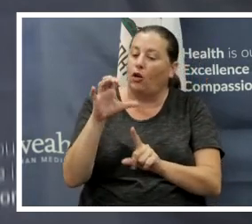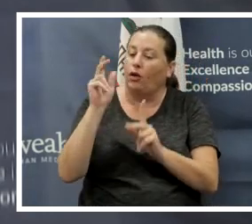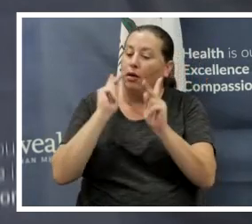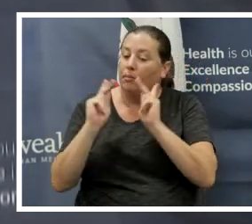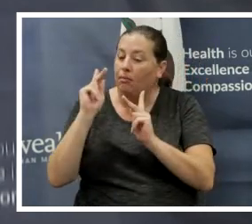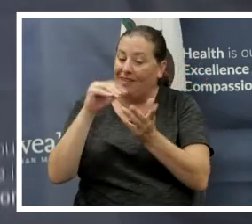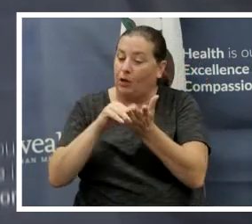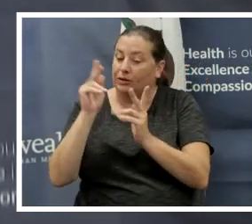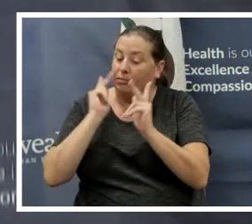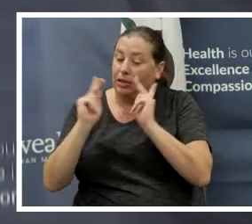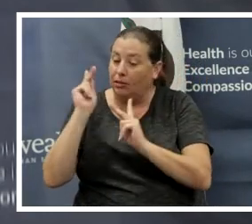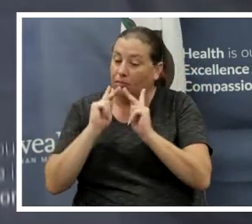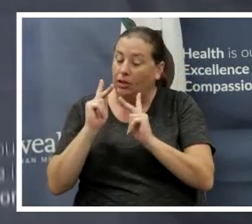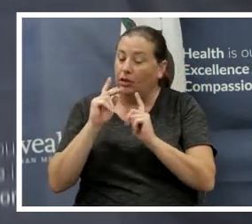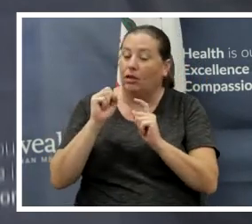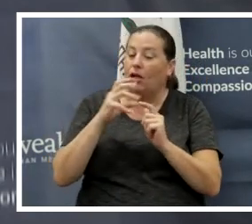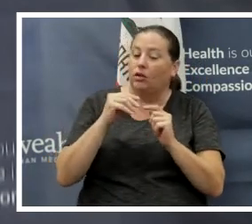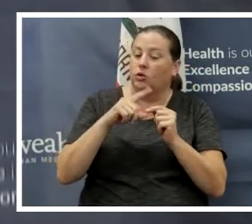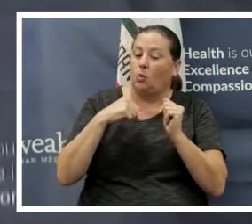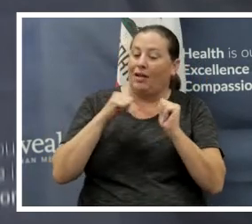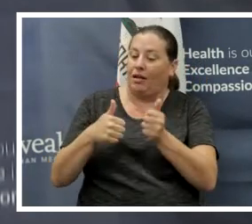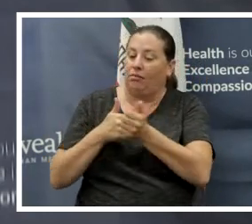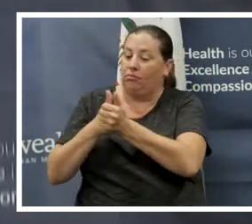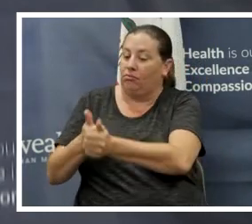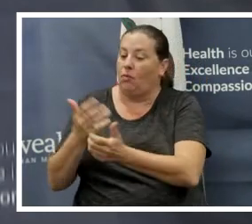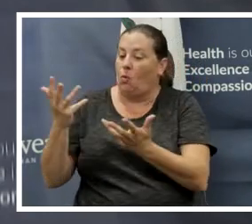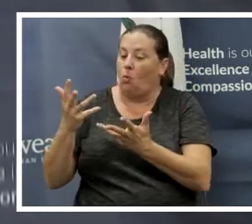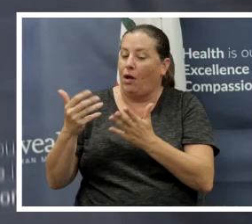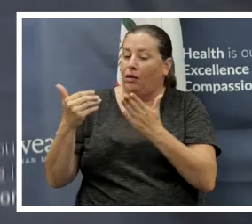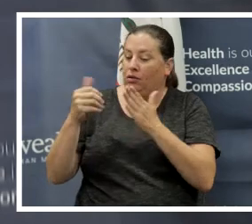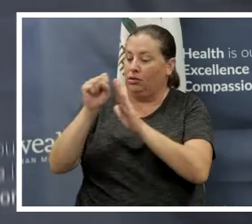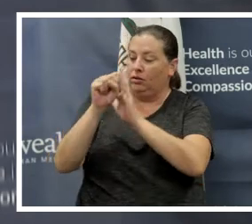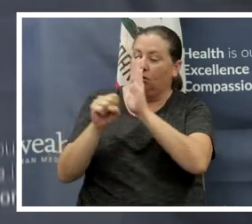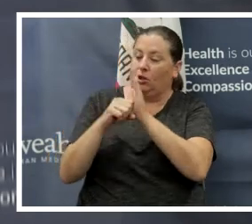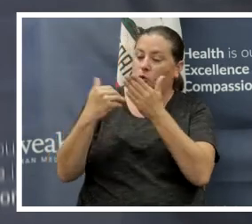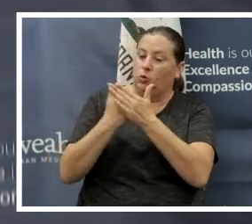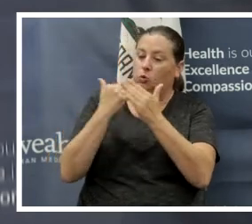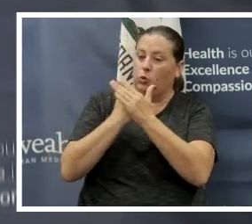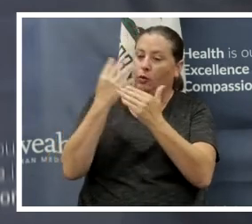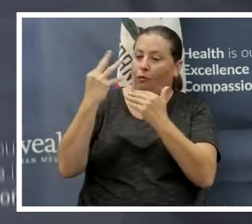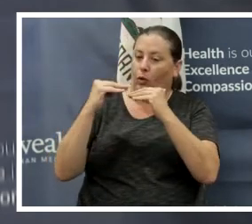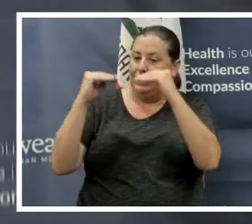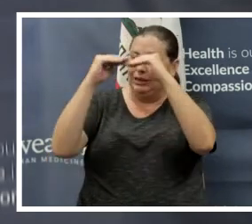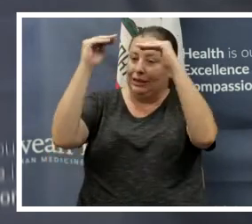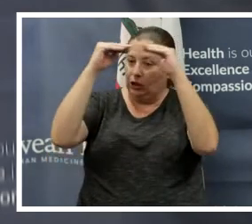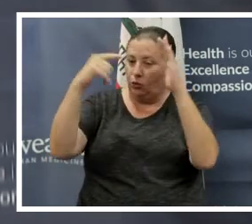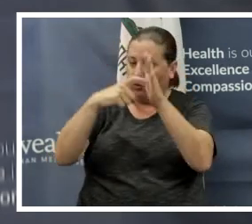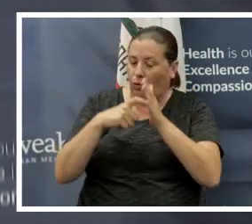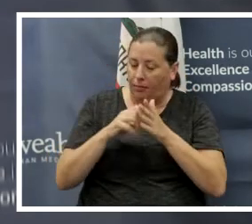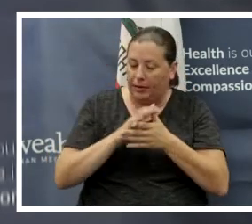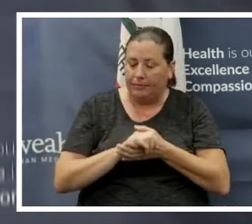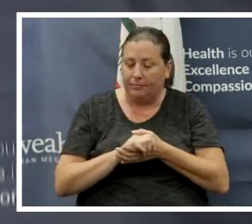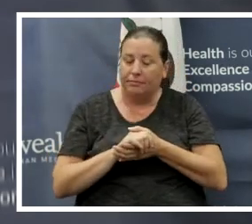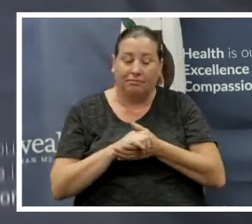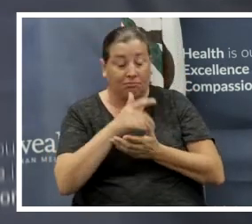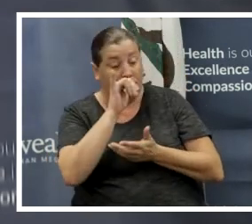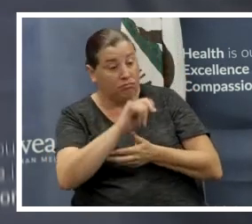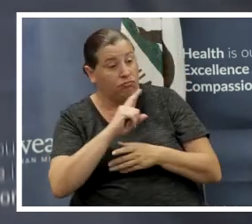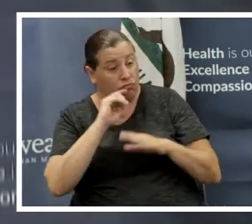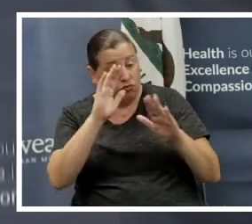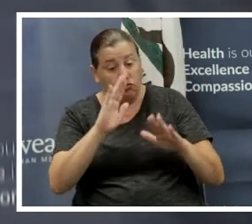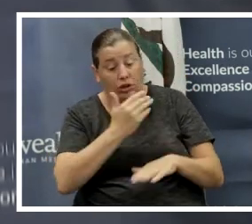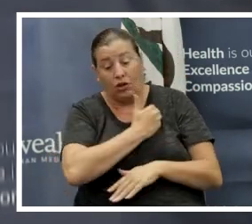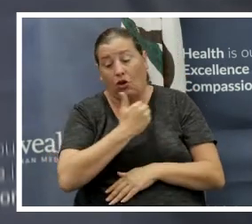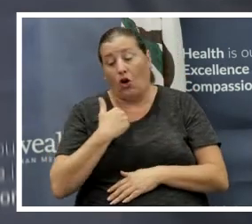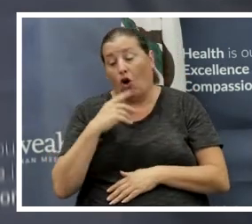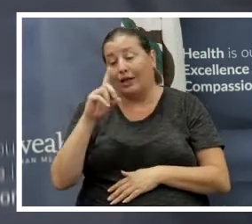state's new Tier 4 requirements? Yeah, it's a great question, a great request. Obviously, our dashboard is all